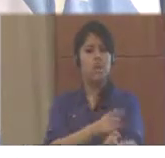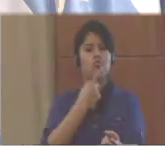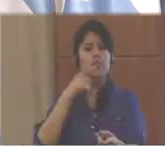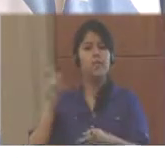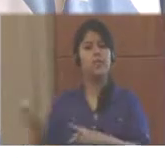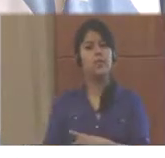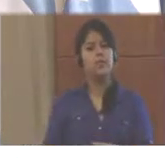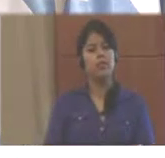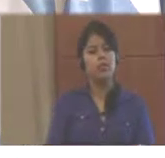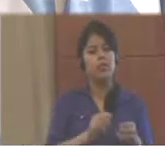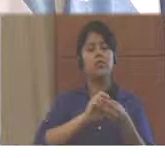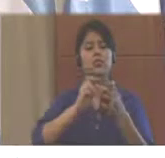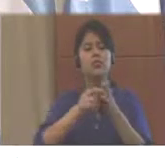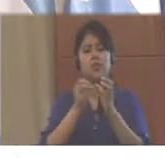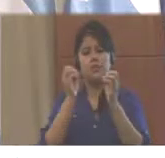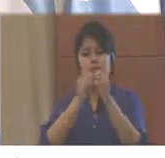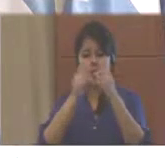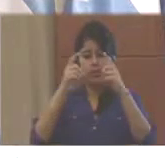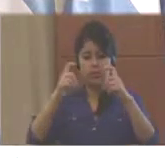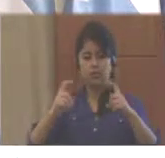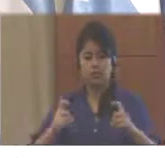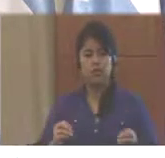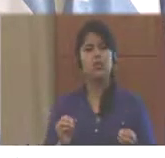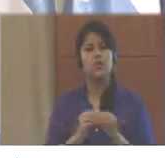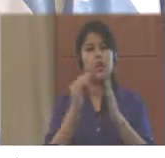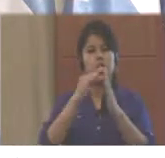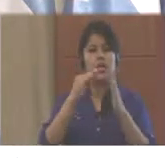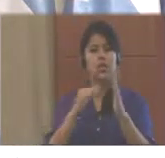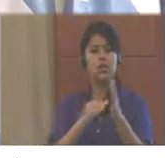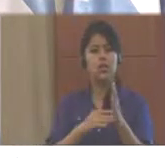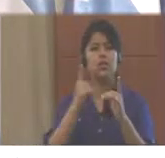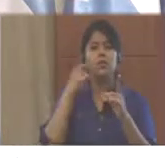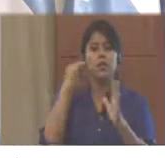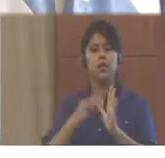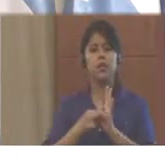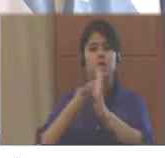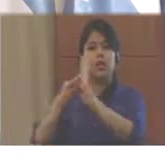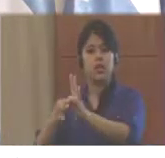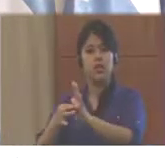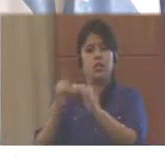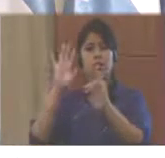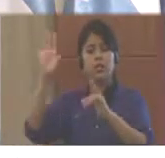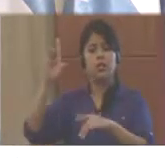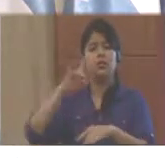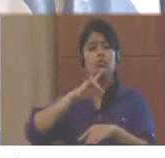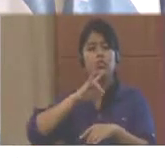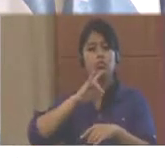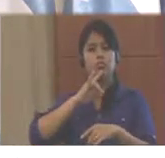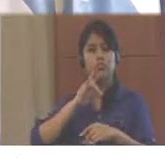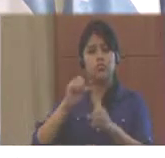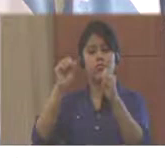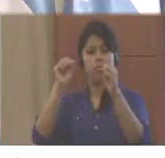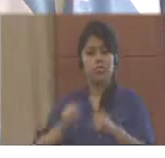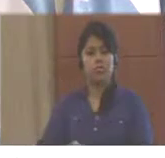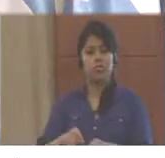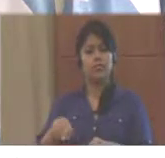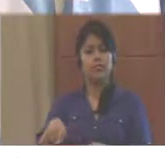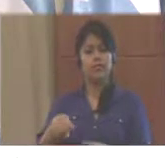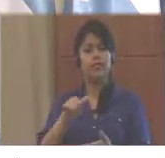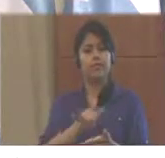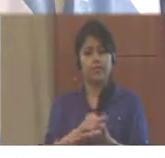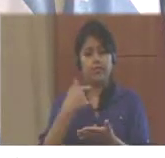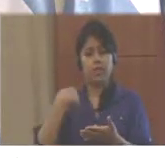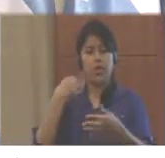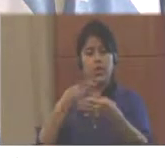resilience. The UN Special Representative of the Secretary General for DRR in the document proposed elements for